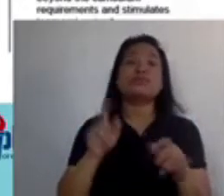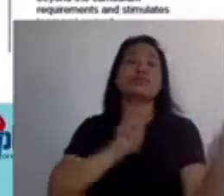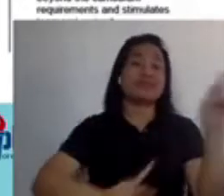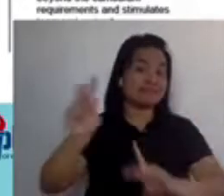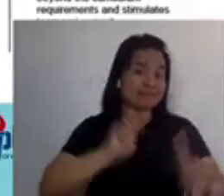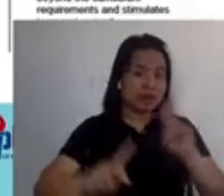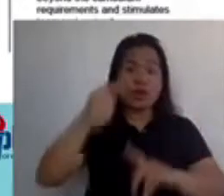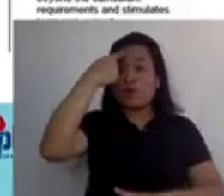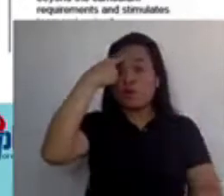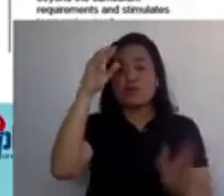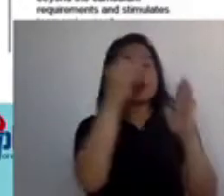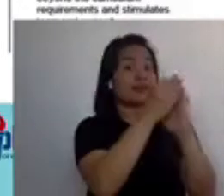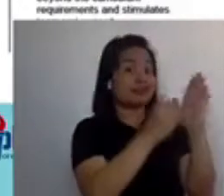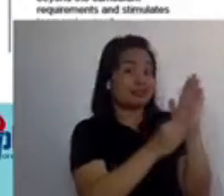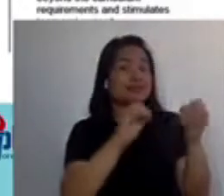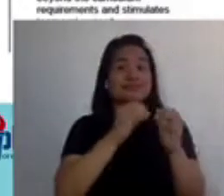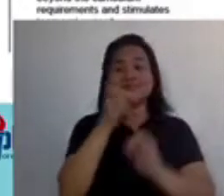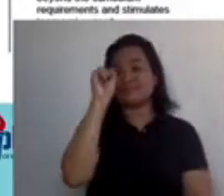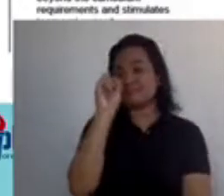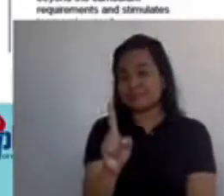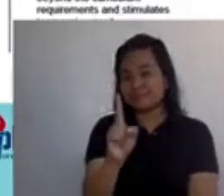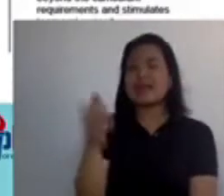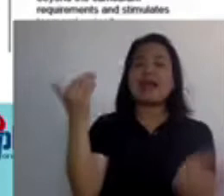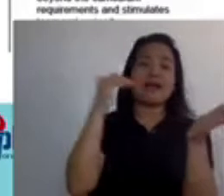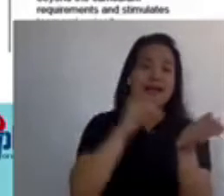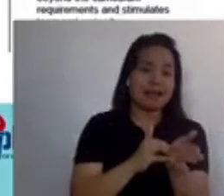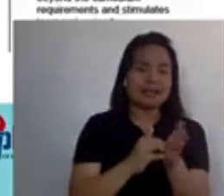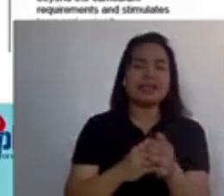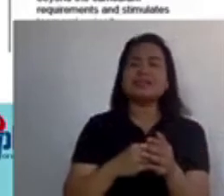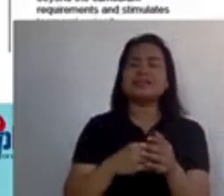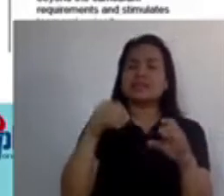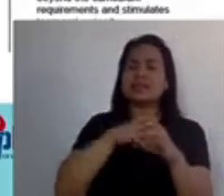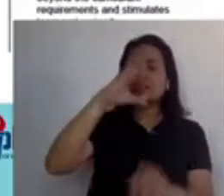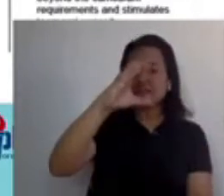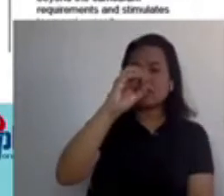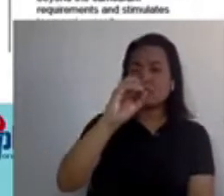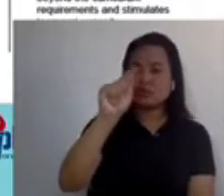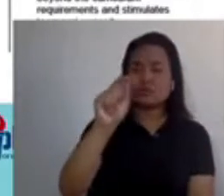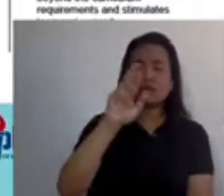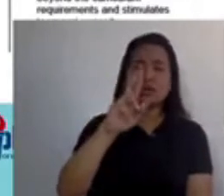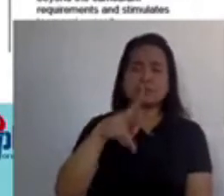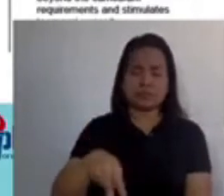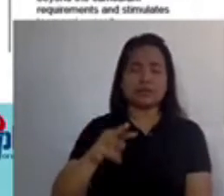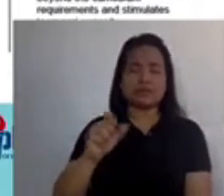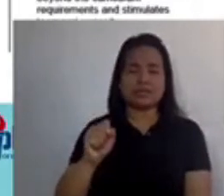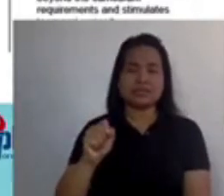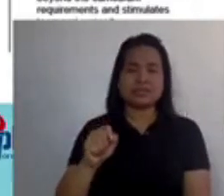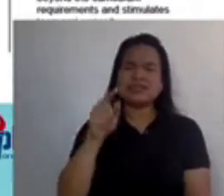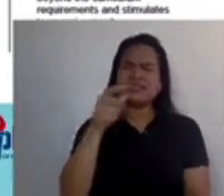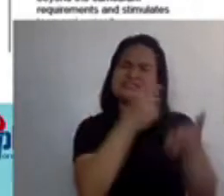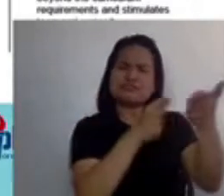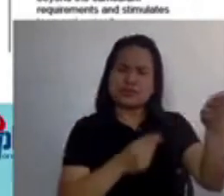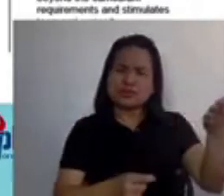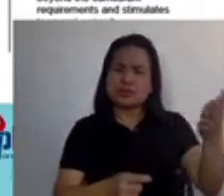1. Again, in our COT RPMS rubric, this tool is mainly used by our raters to